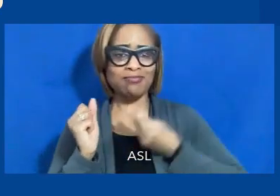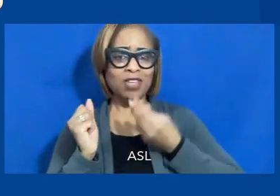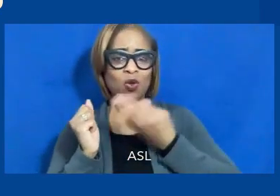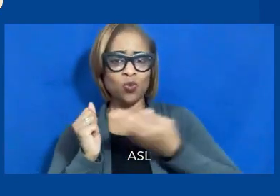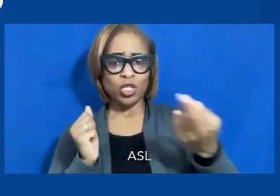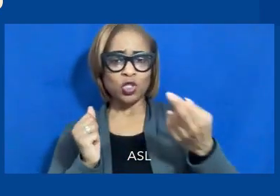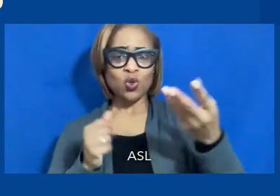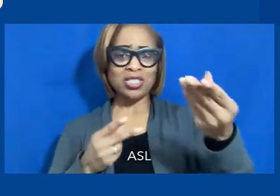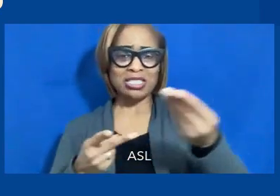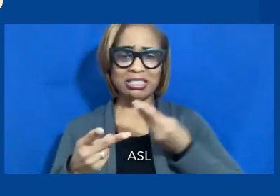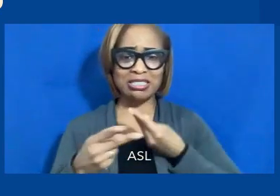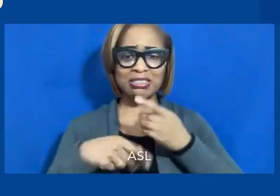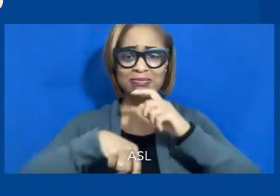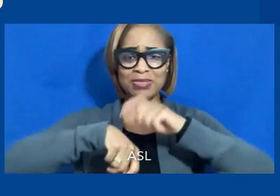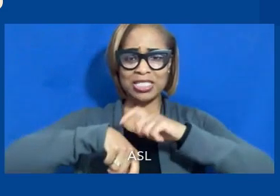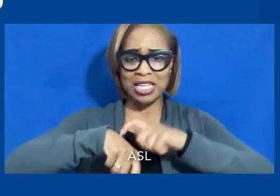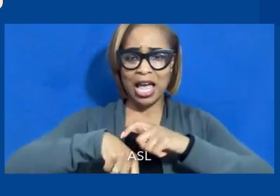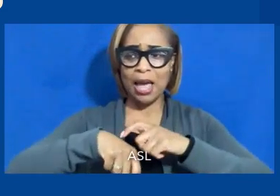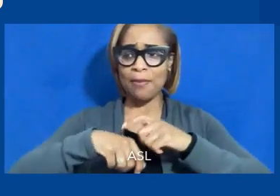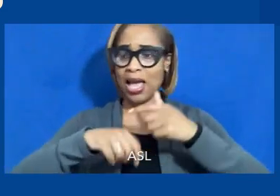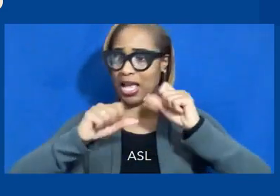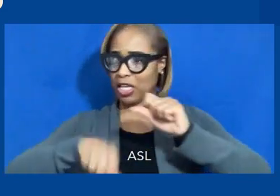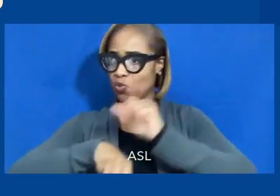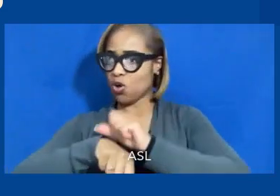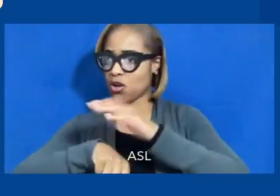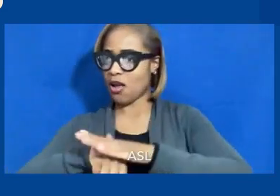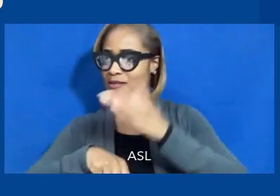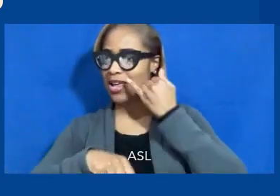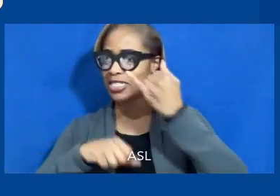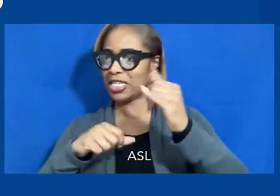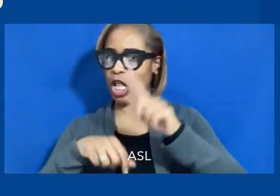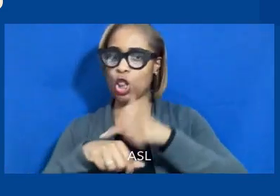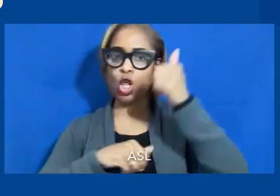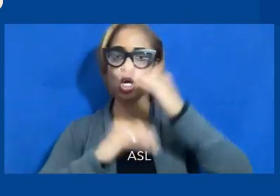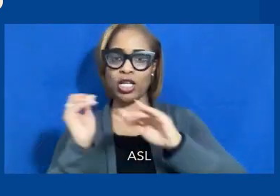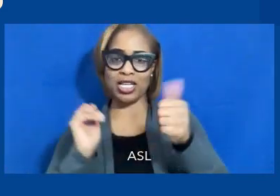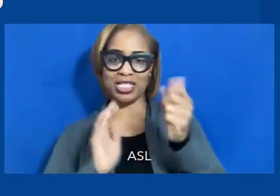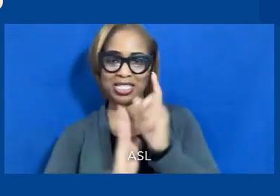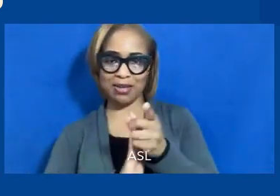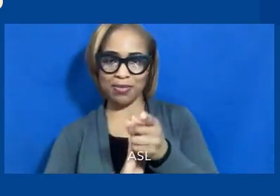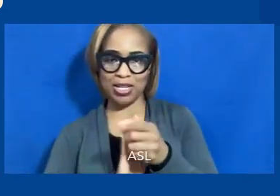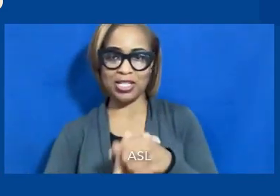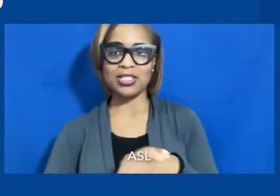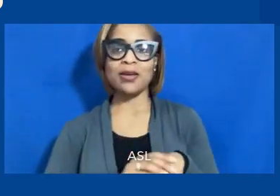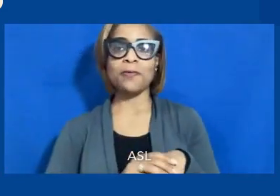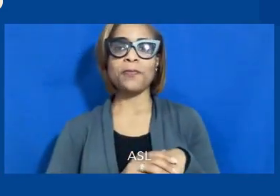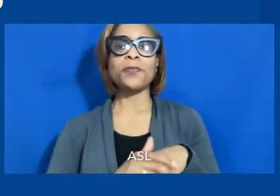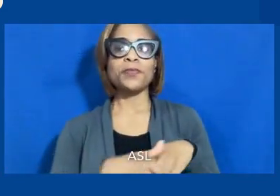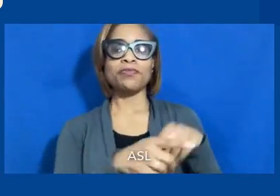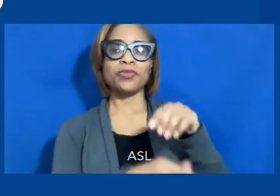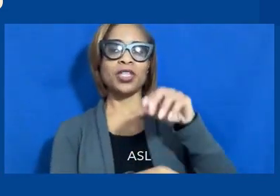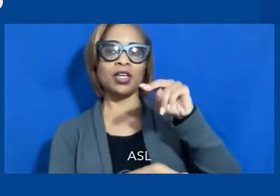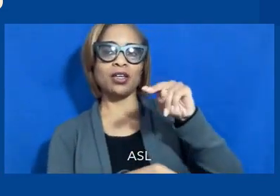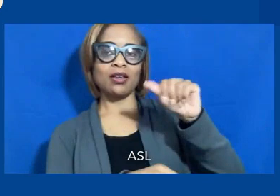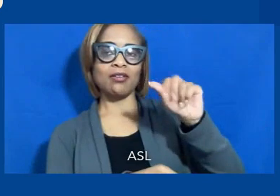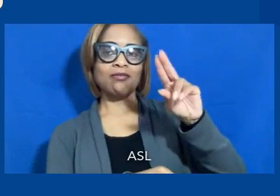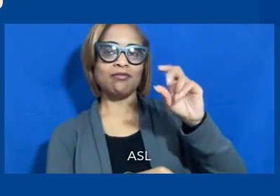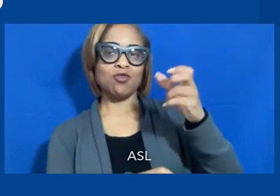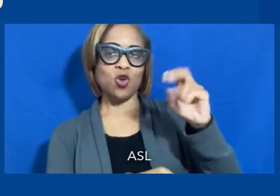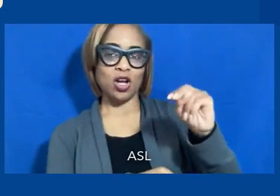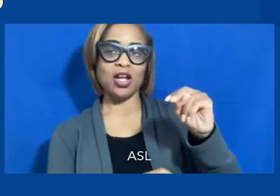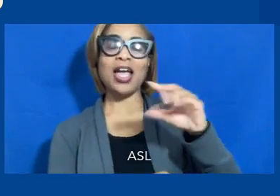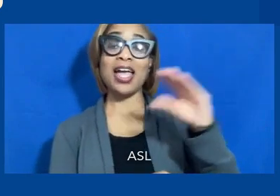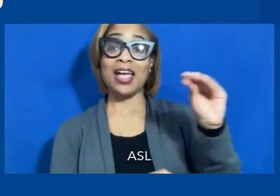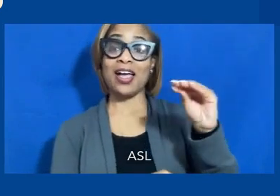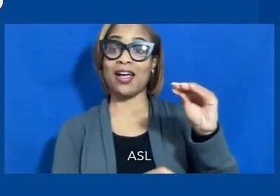an idea for longer than 10 minutes. So anyway. And I think, like, this is Noshi, and I think we've